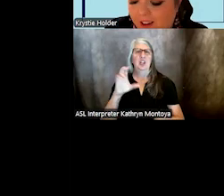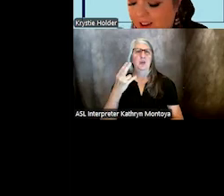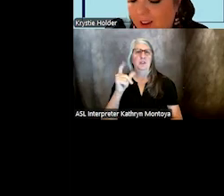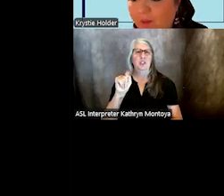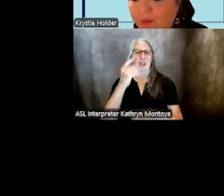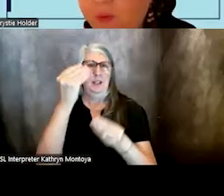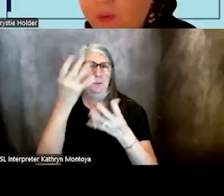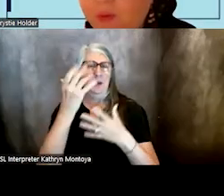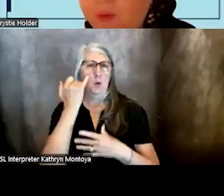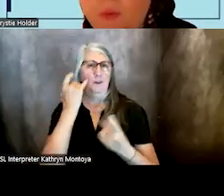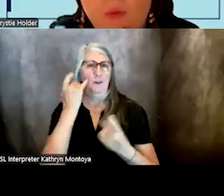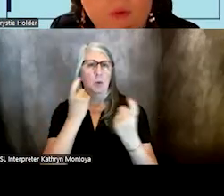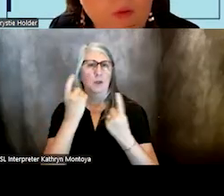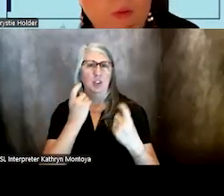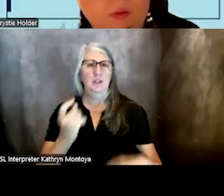questions.